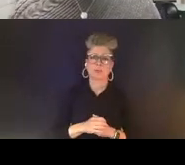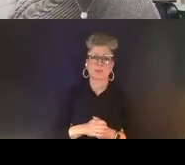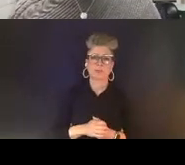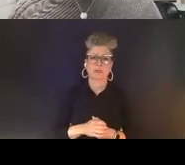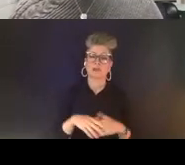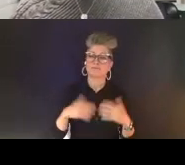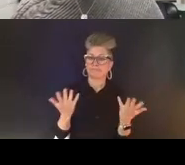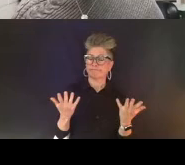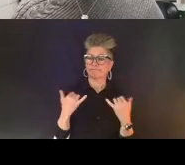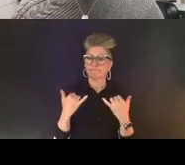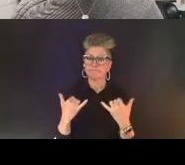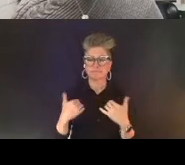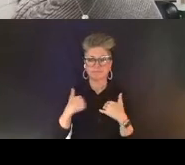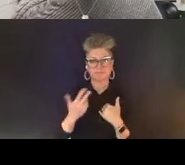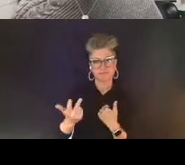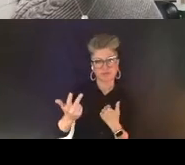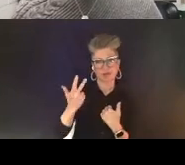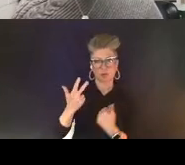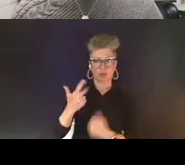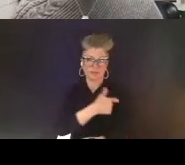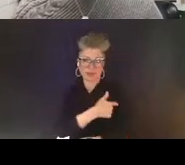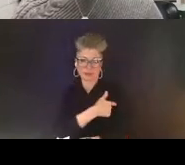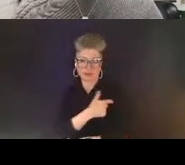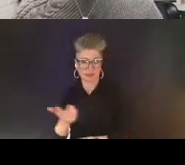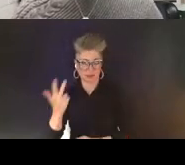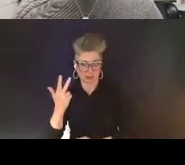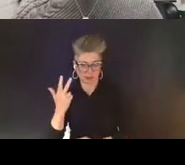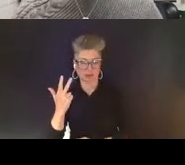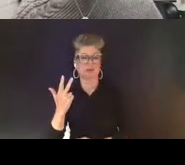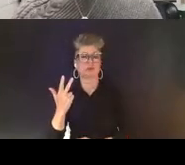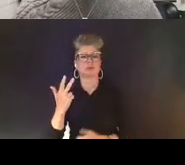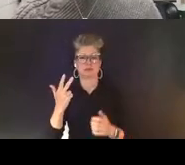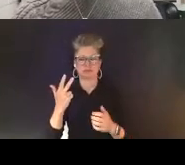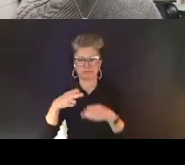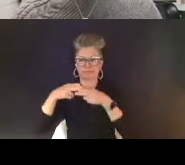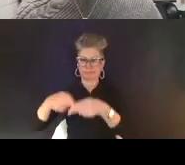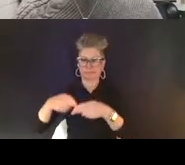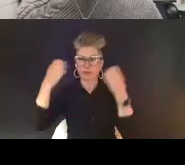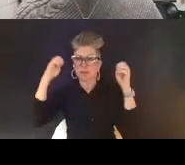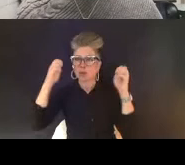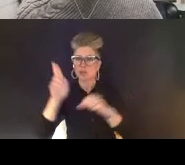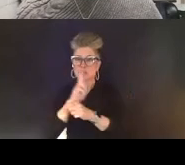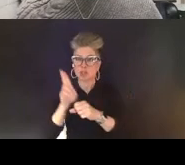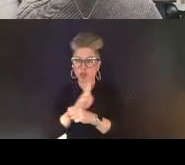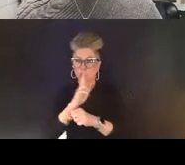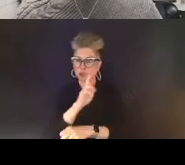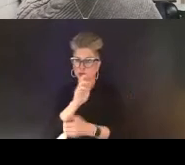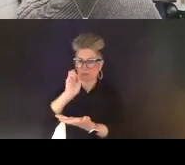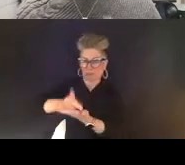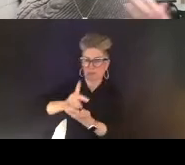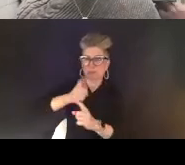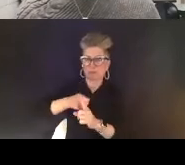So we currently have 3 vaccines that have received this emergency use authorization in the United States.